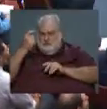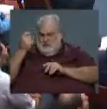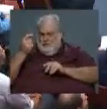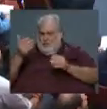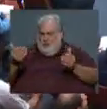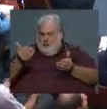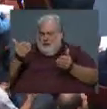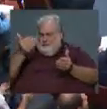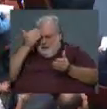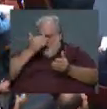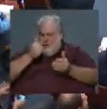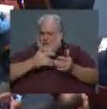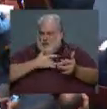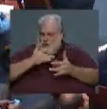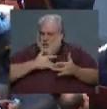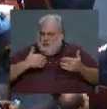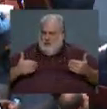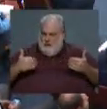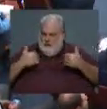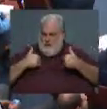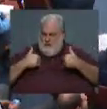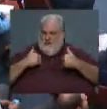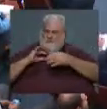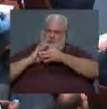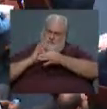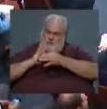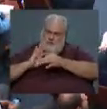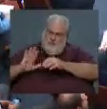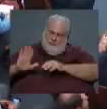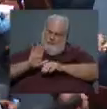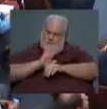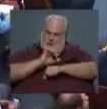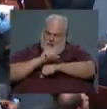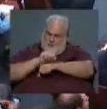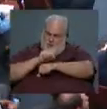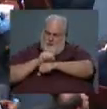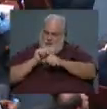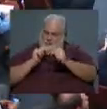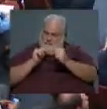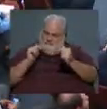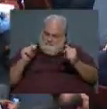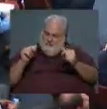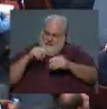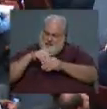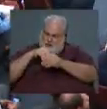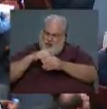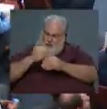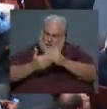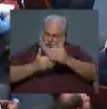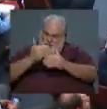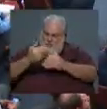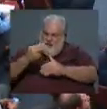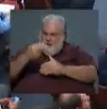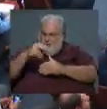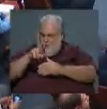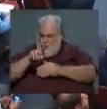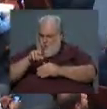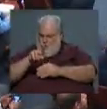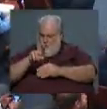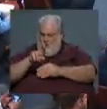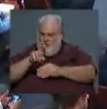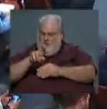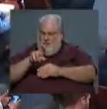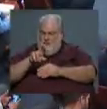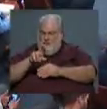here because they are concerned about their employment and the internal workings of what your HR department is working with them on,